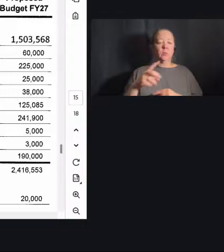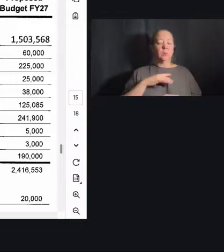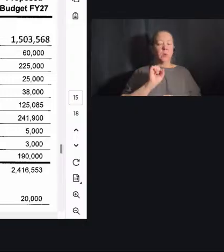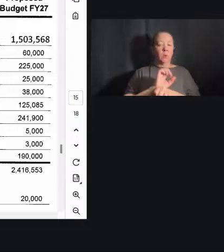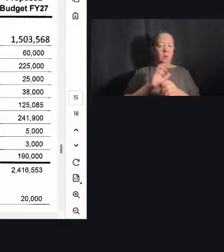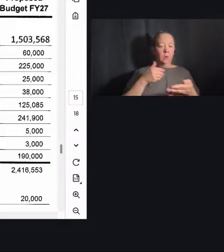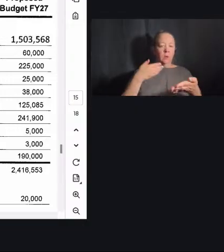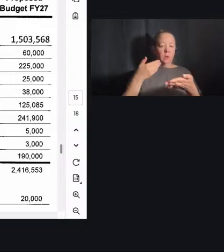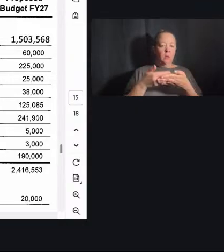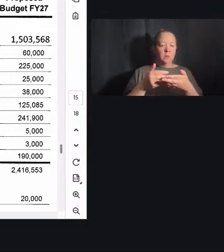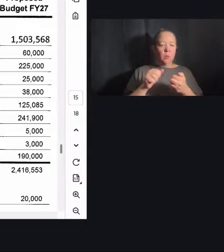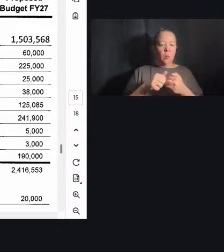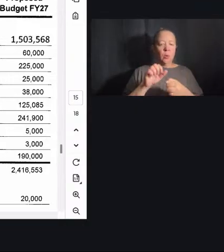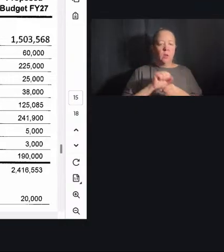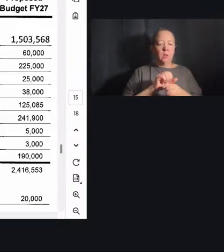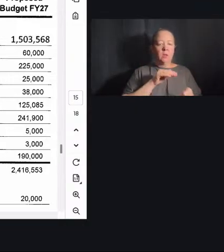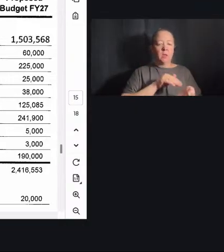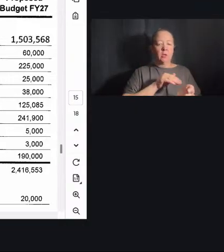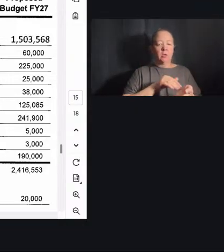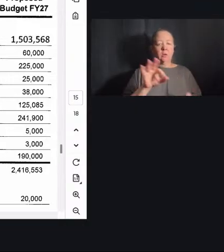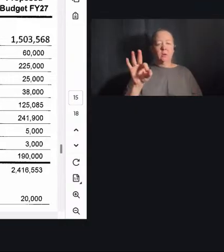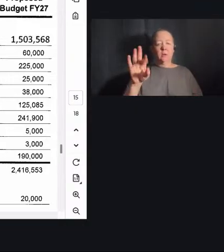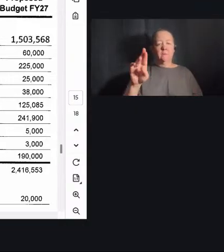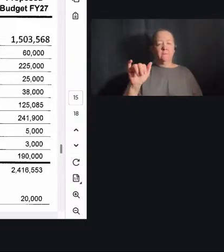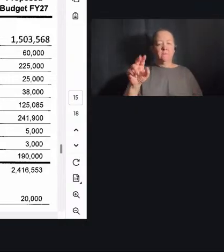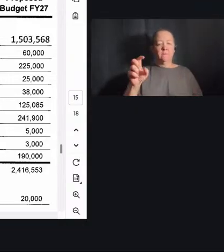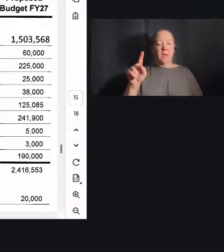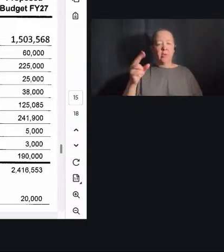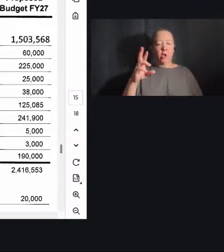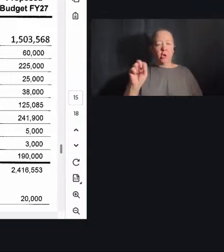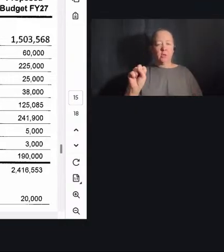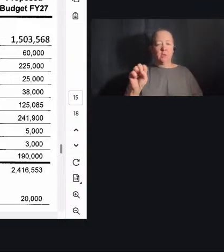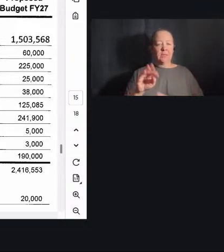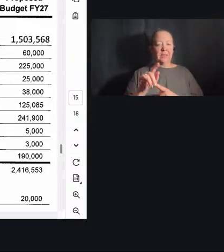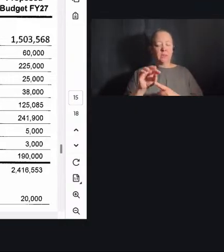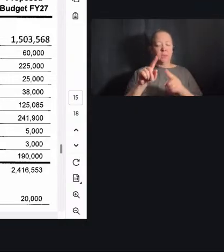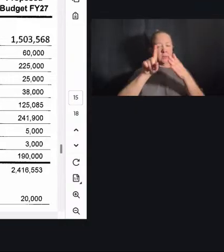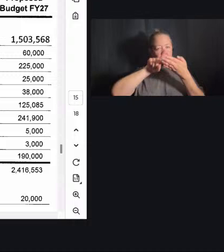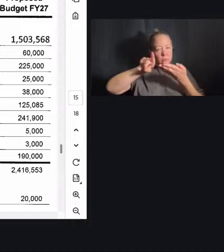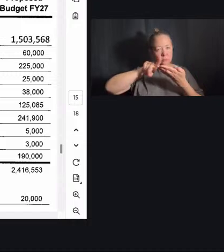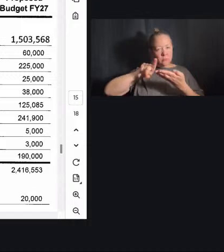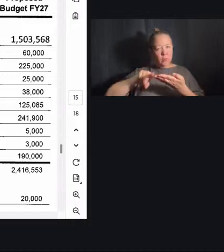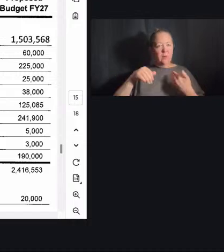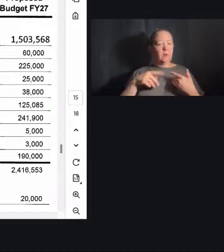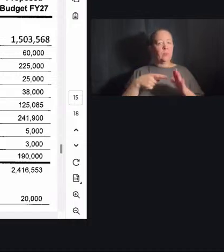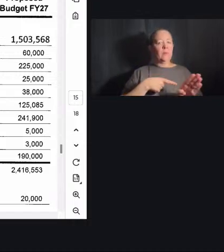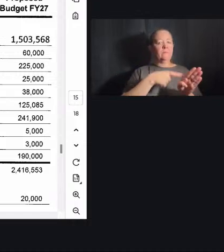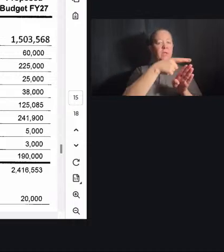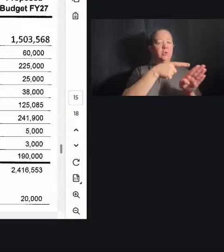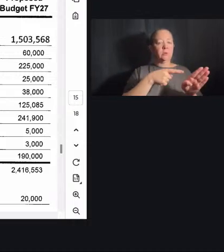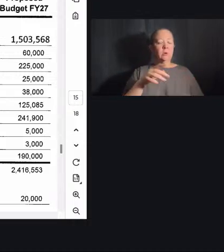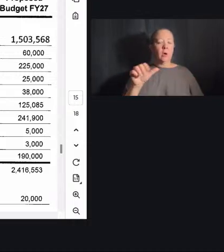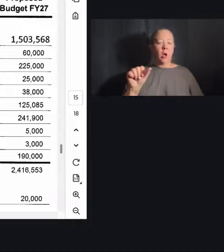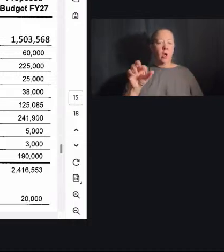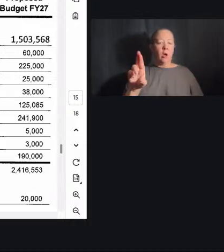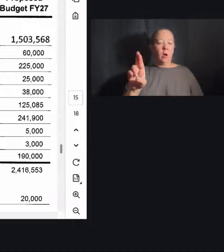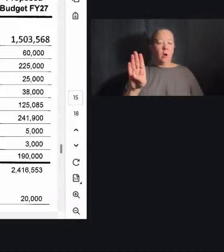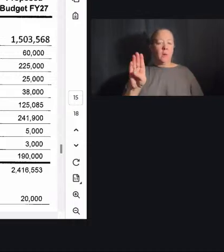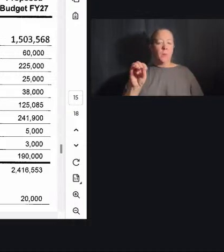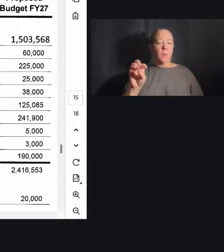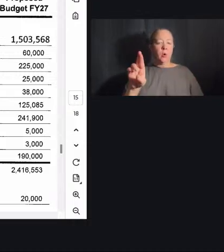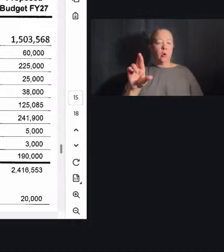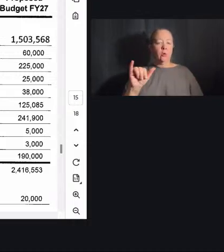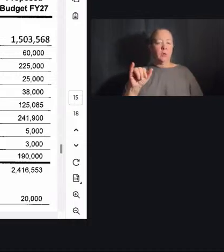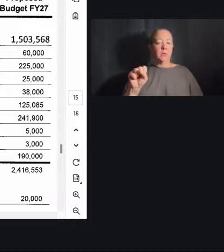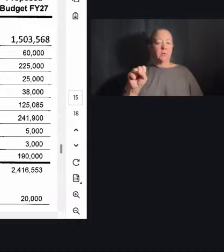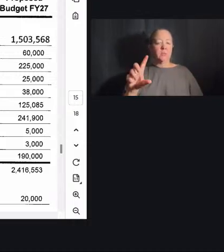Feathers on this, and so he inspects the trees. And so we have a professional arborist, which I think has really helped out with